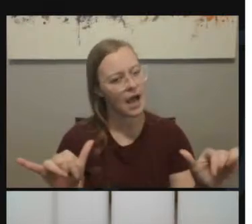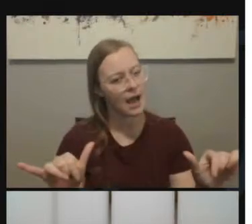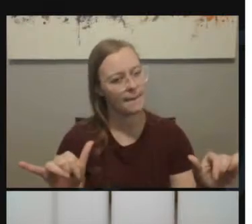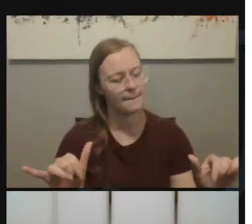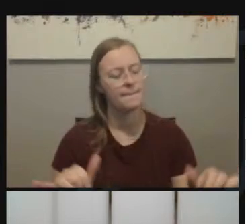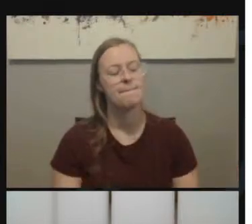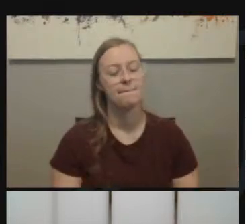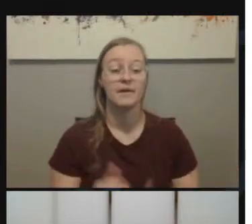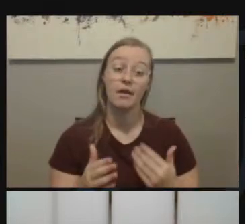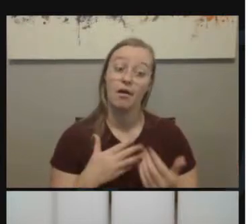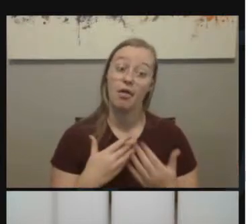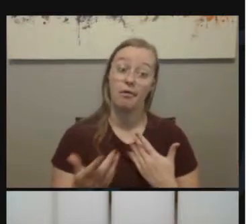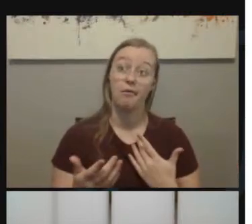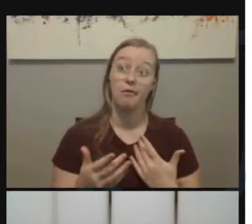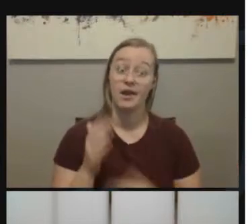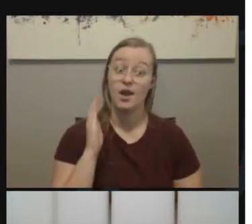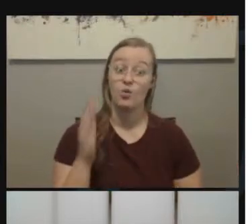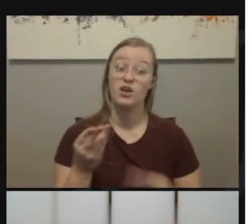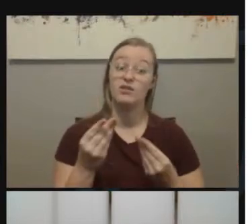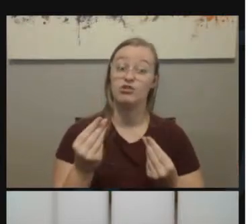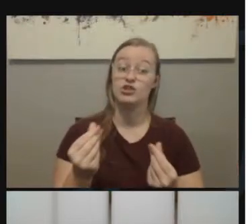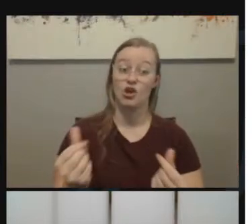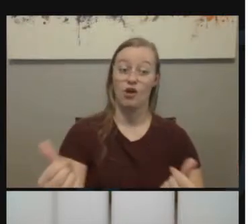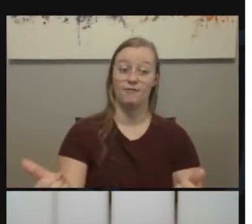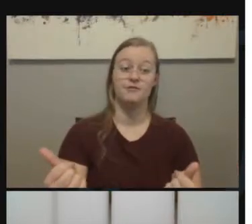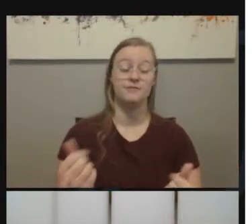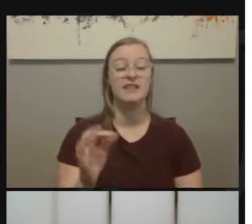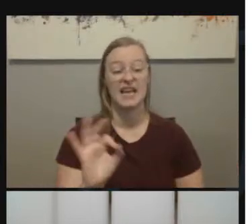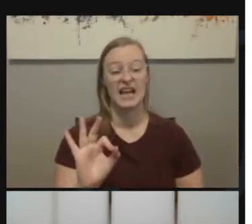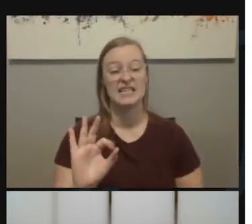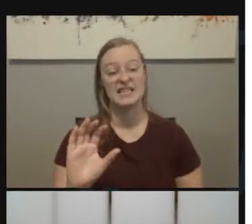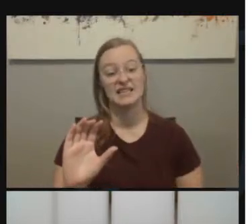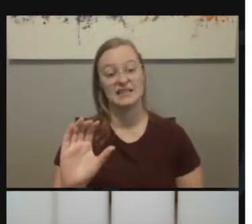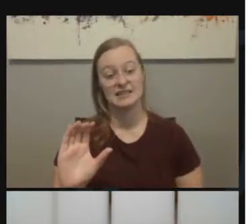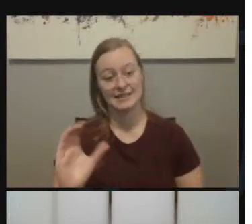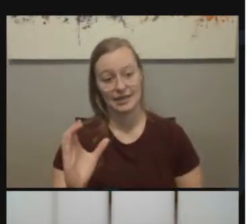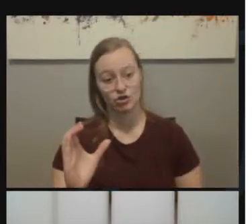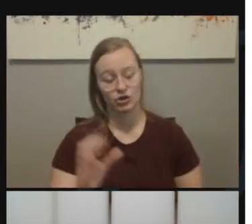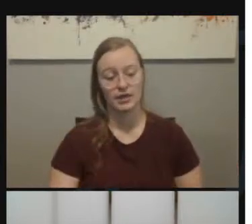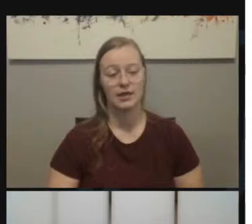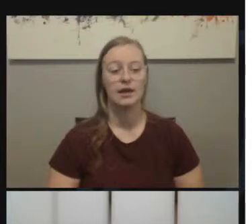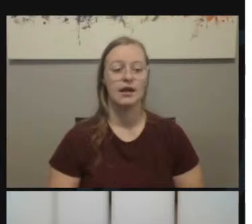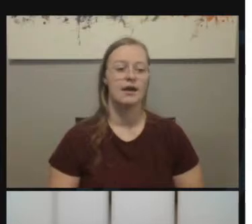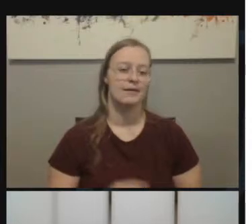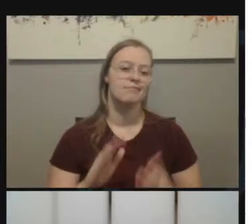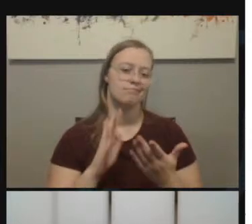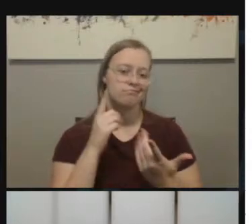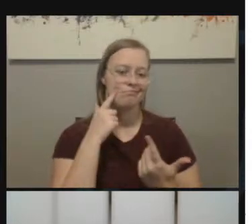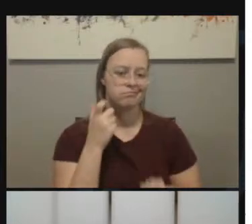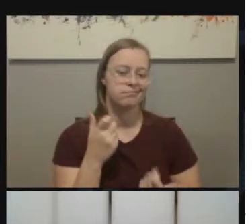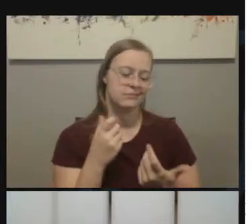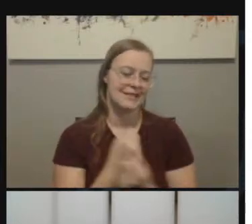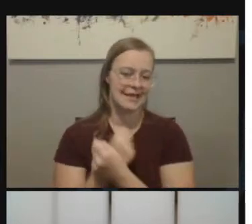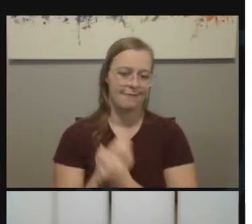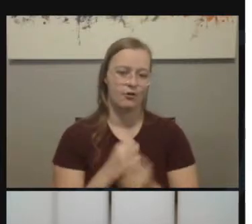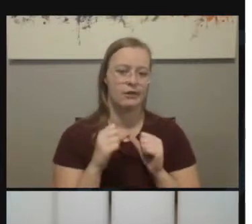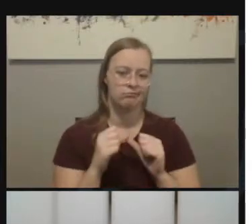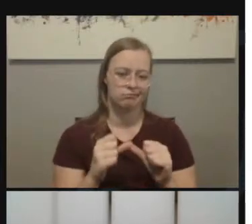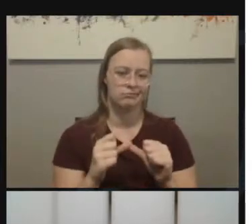although that will get resolved over the course of the 19th century as slavery continues.